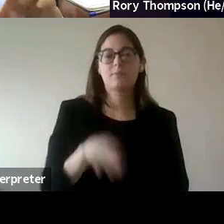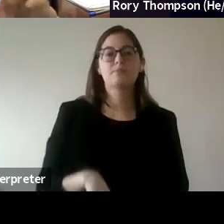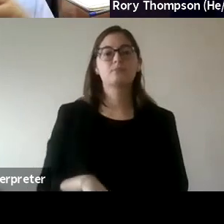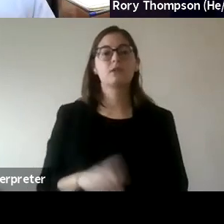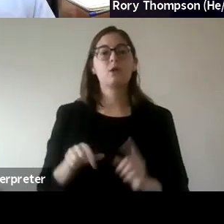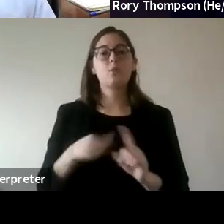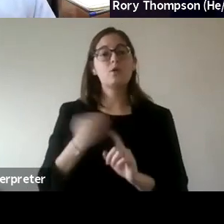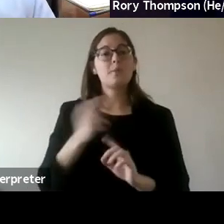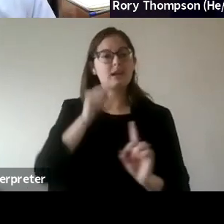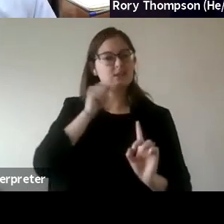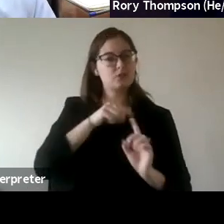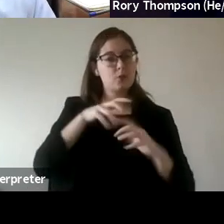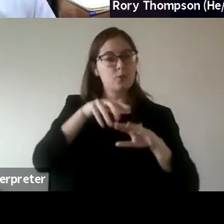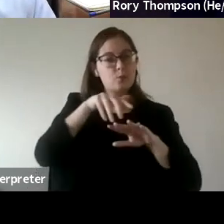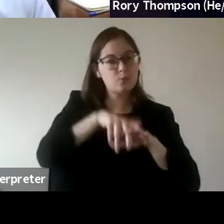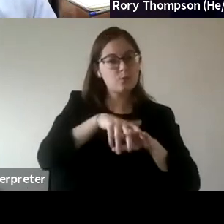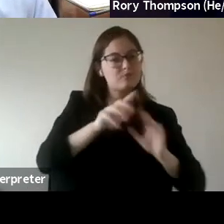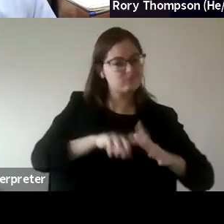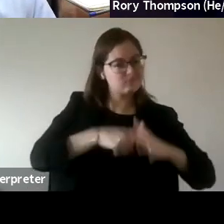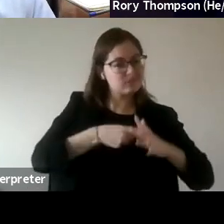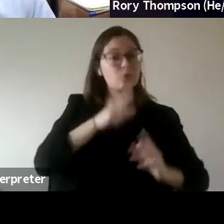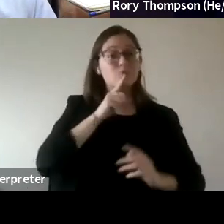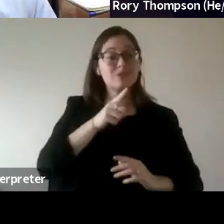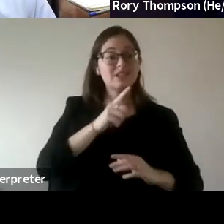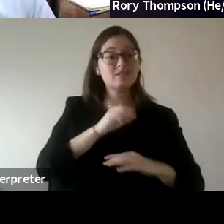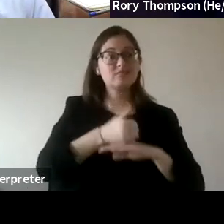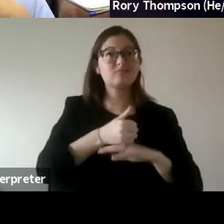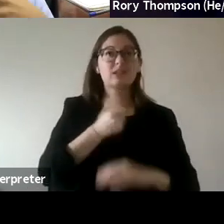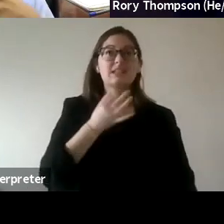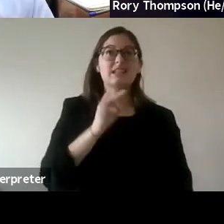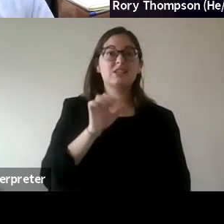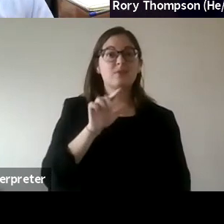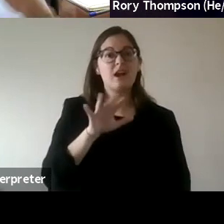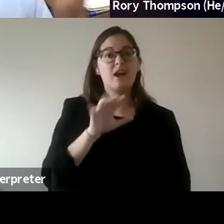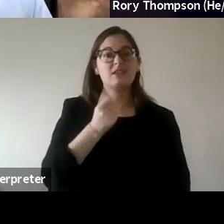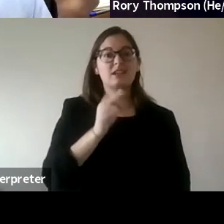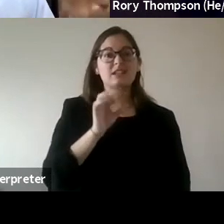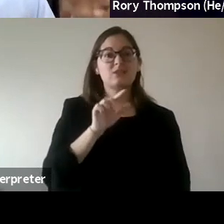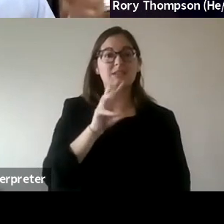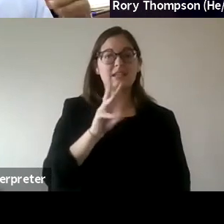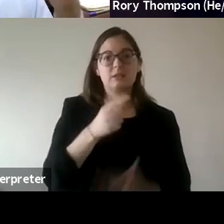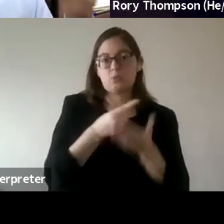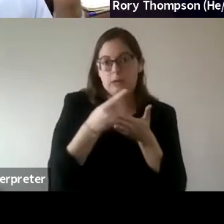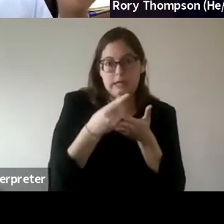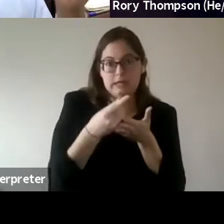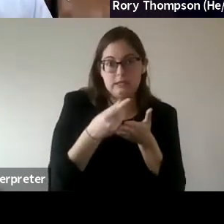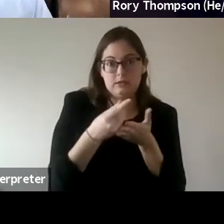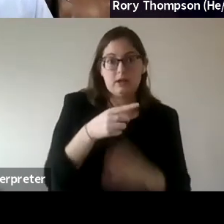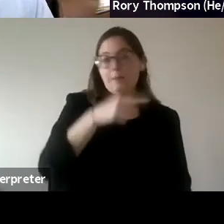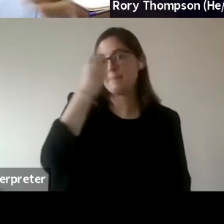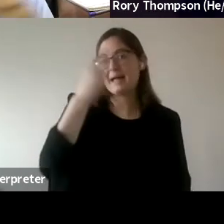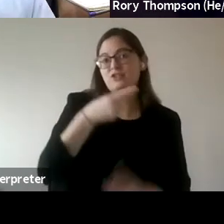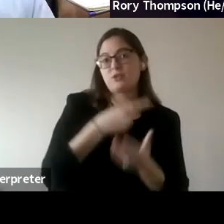to its roots, it really was conceived in about 1925, 1926, and it was just a week. It was a Black History